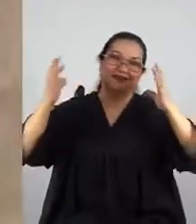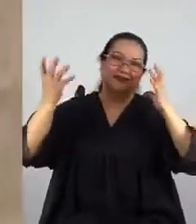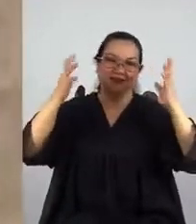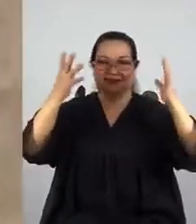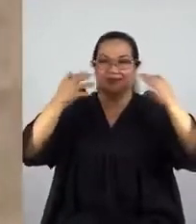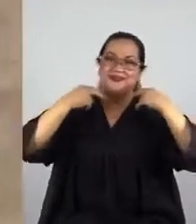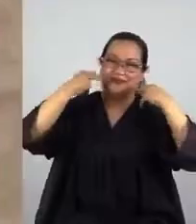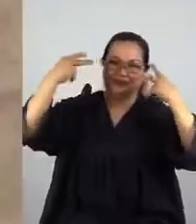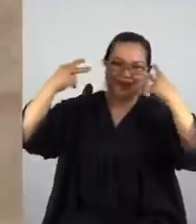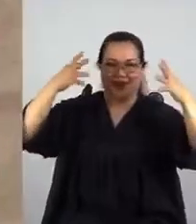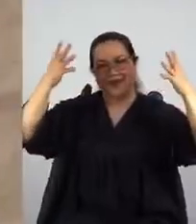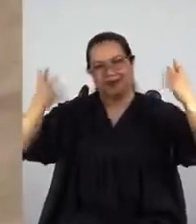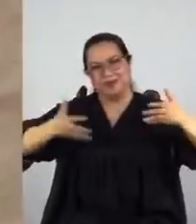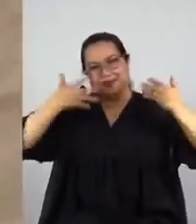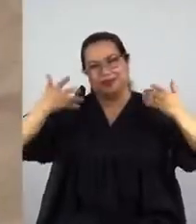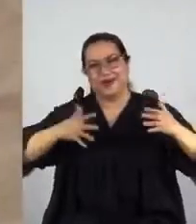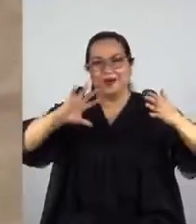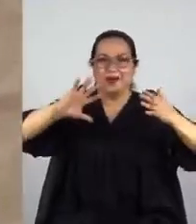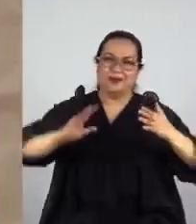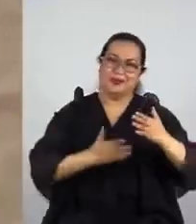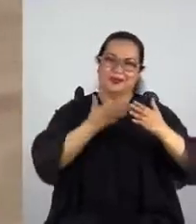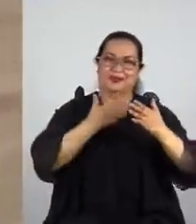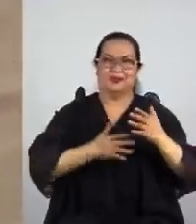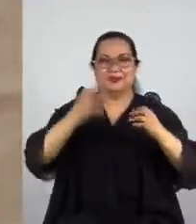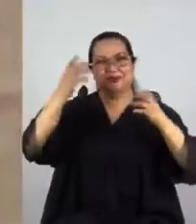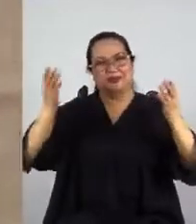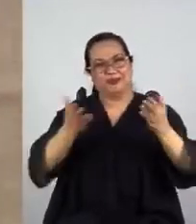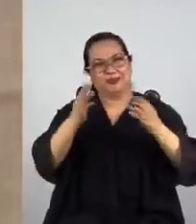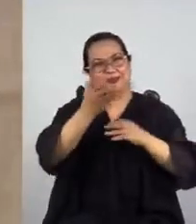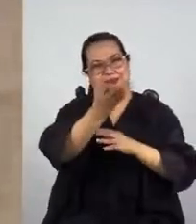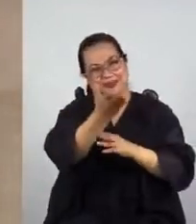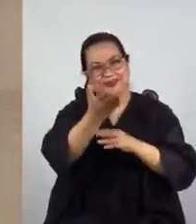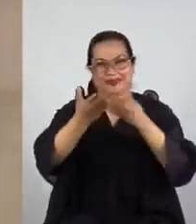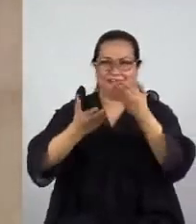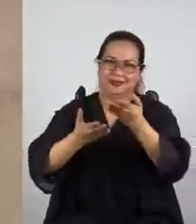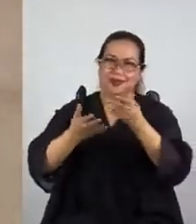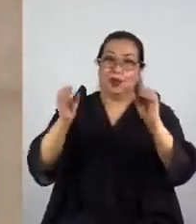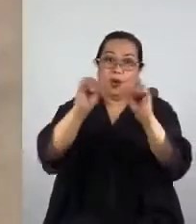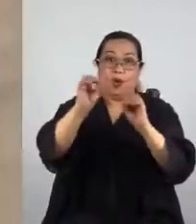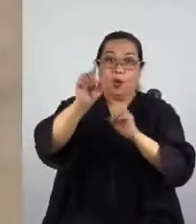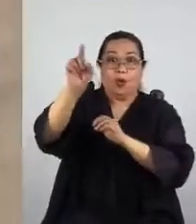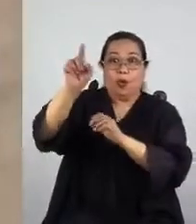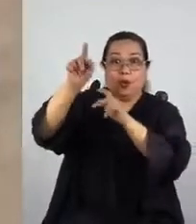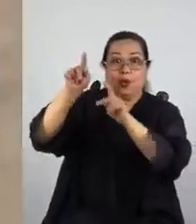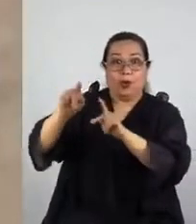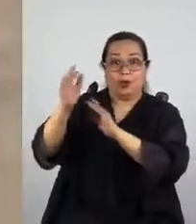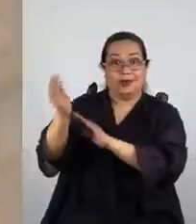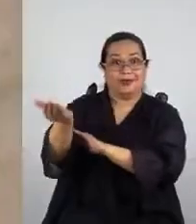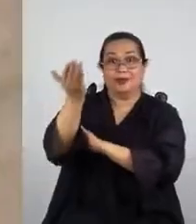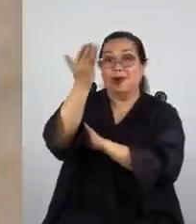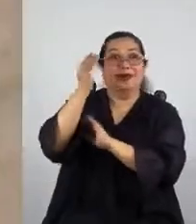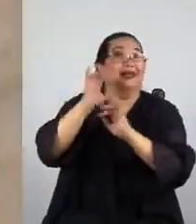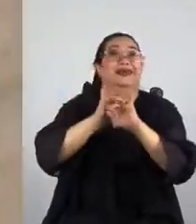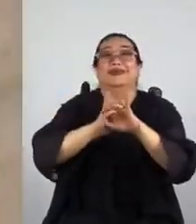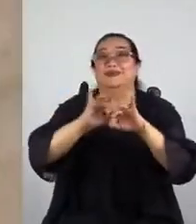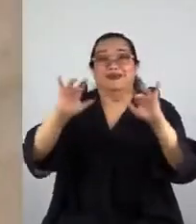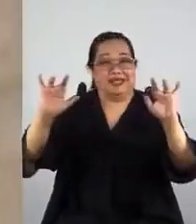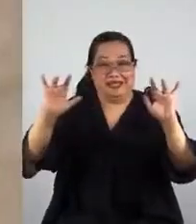their voices encouraging one another, encouraging me, and then I encourage them. There was no one there this morning.